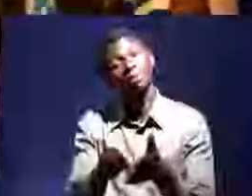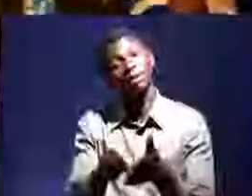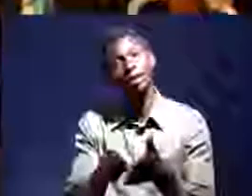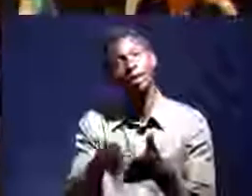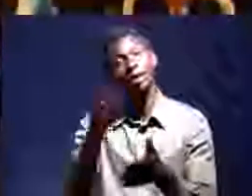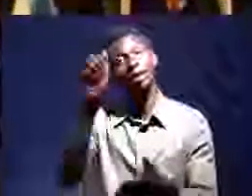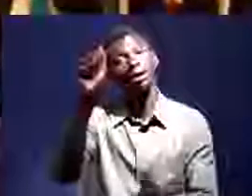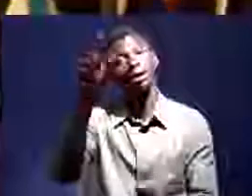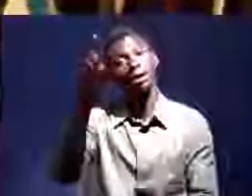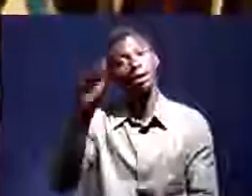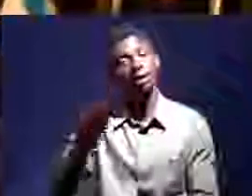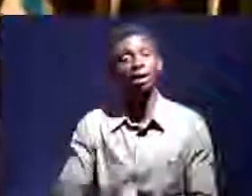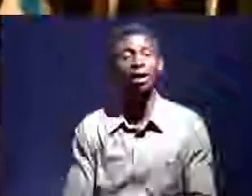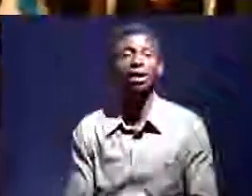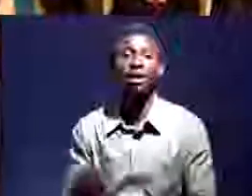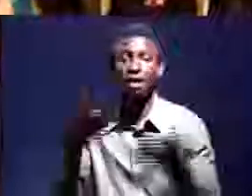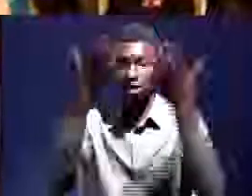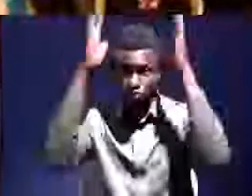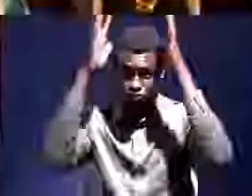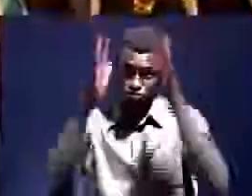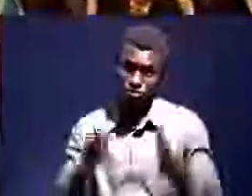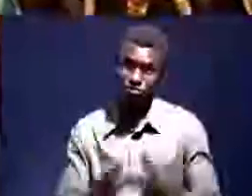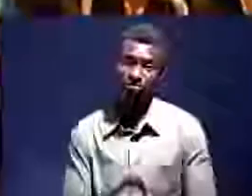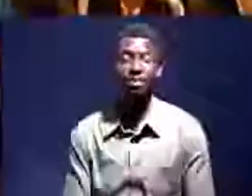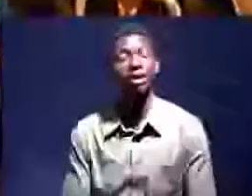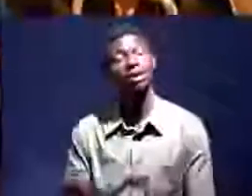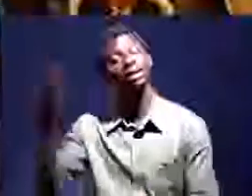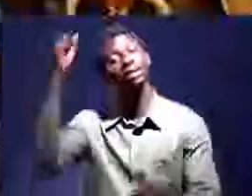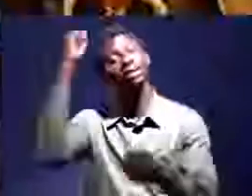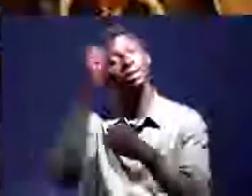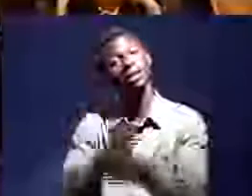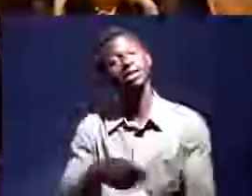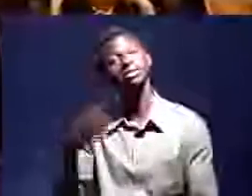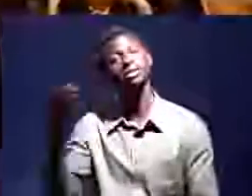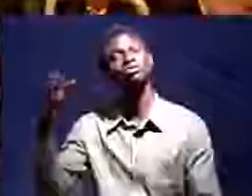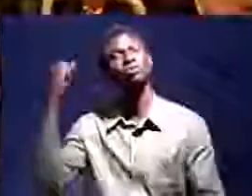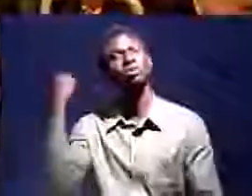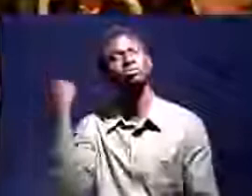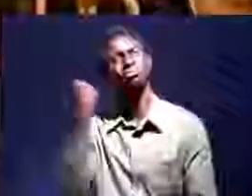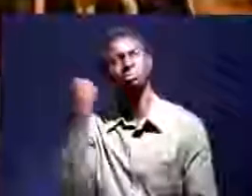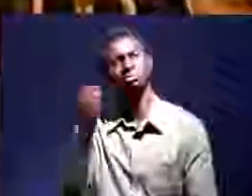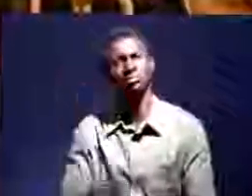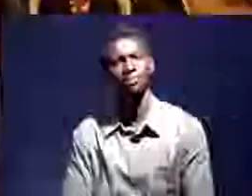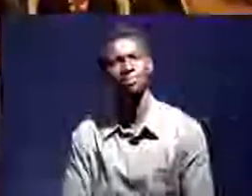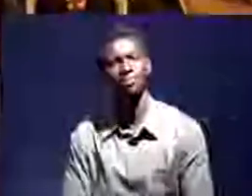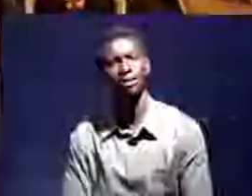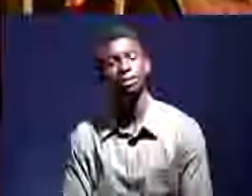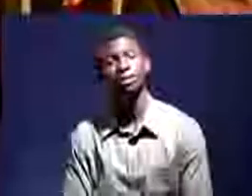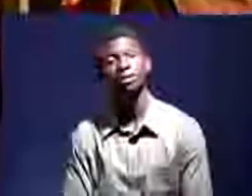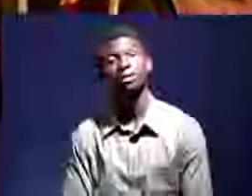But the job was difficult. He had to go up to Canada